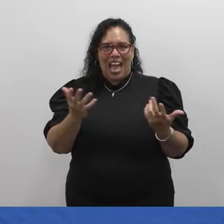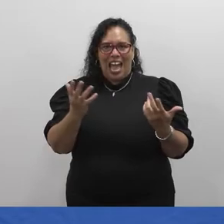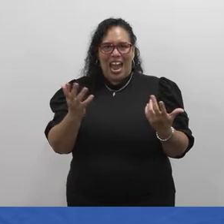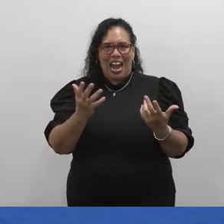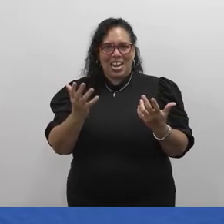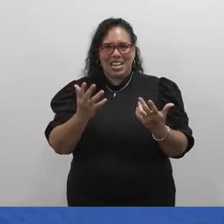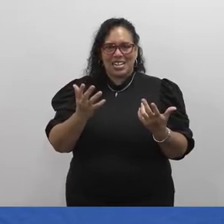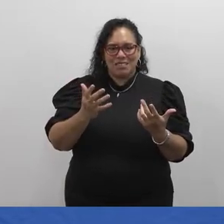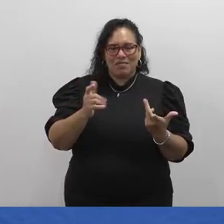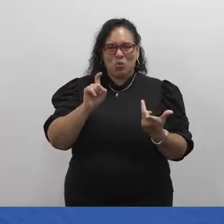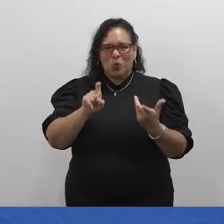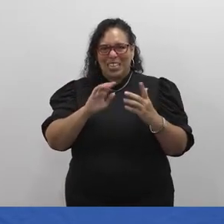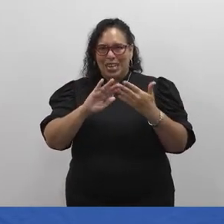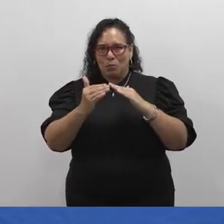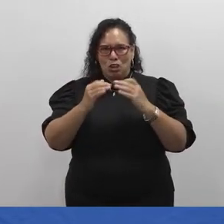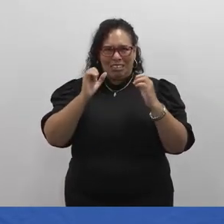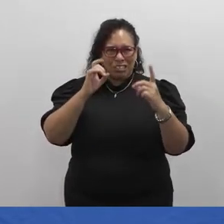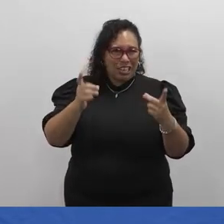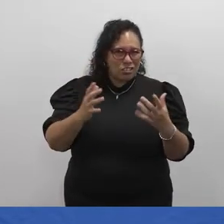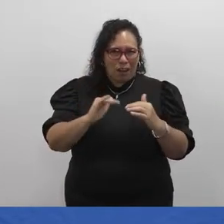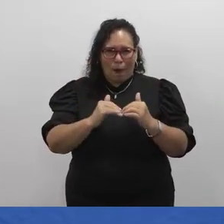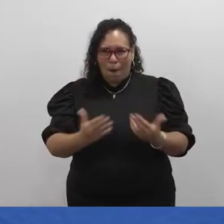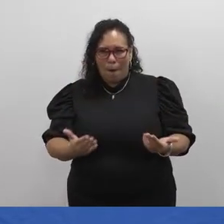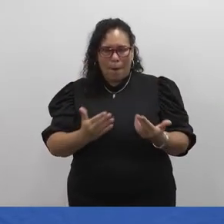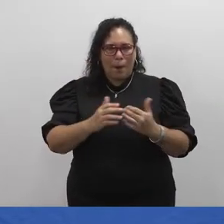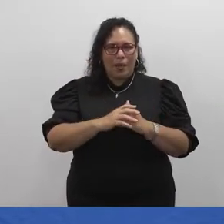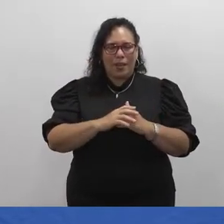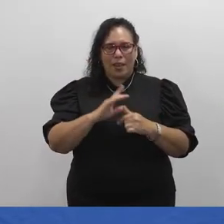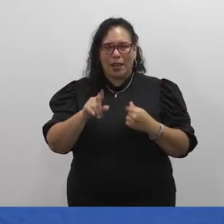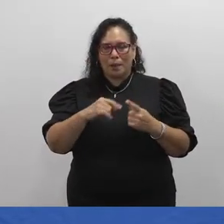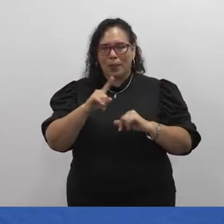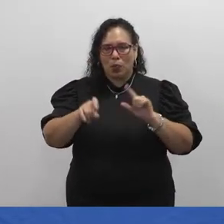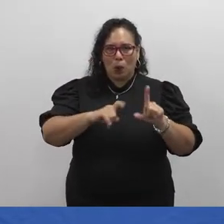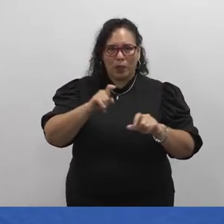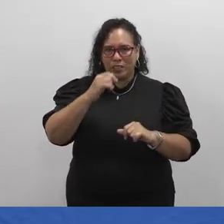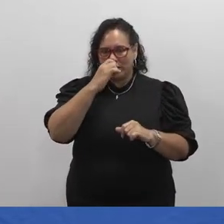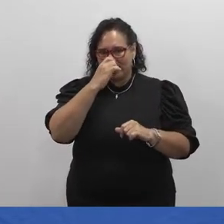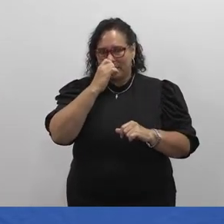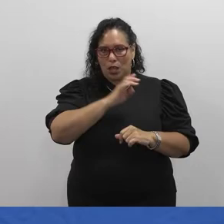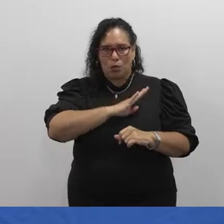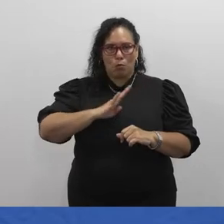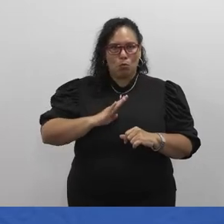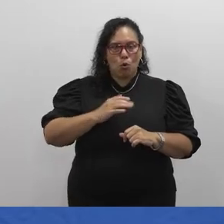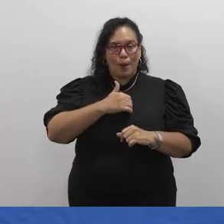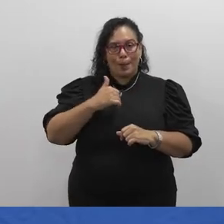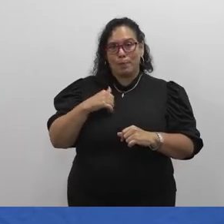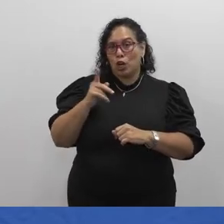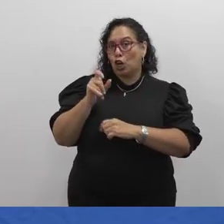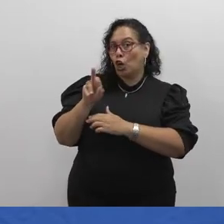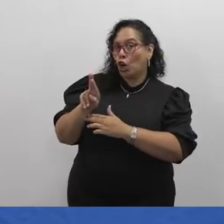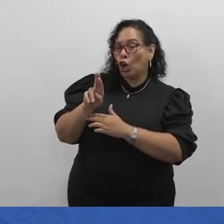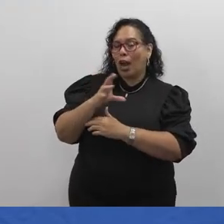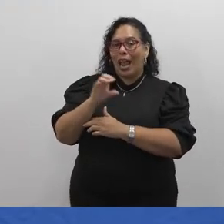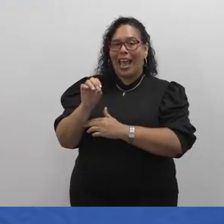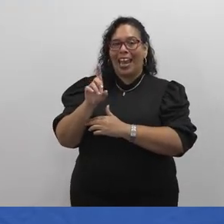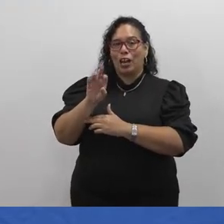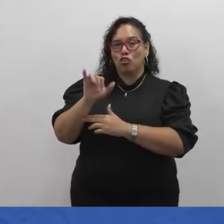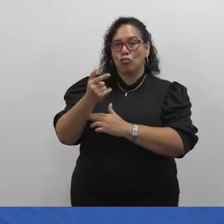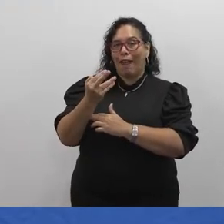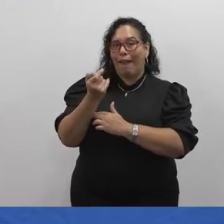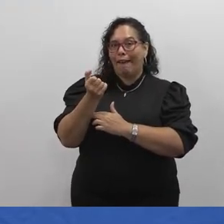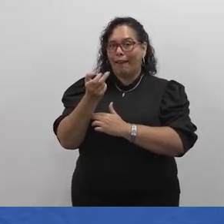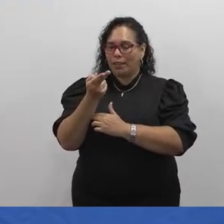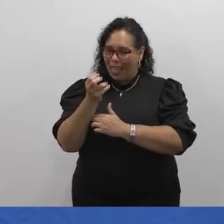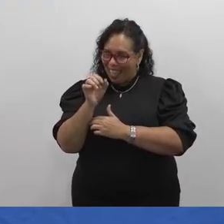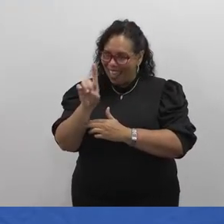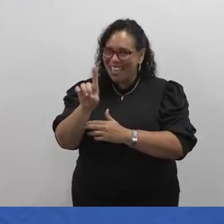is, then we need to do some community education as well around the questions that Board Member Kerr and Board Member Craig had raised. Those